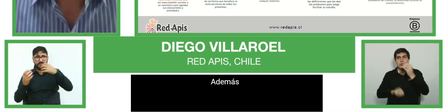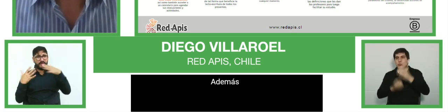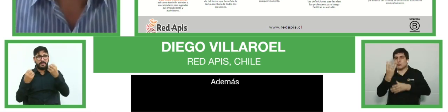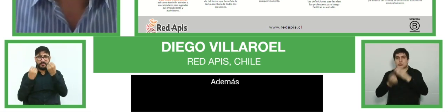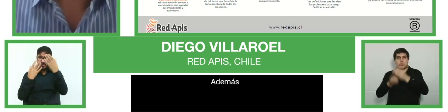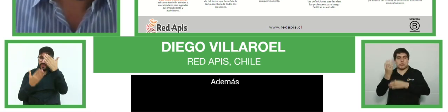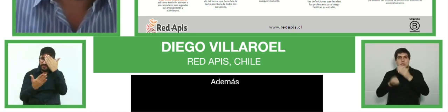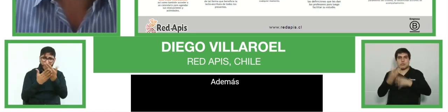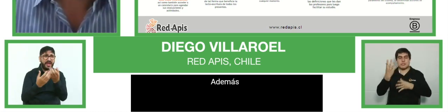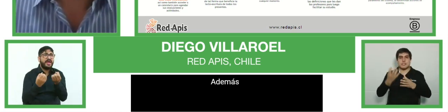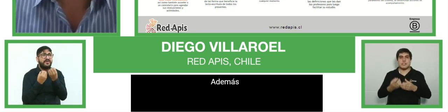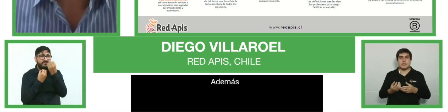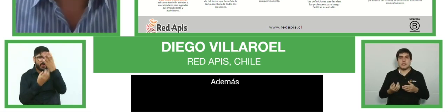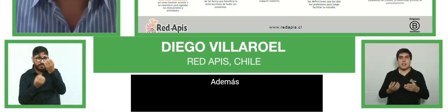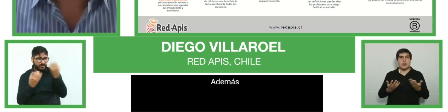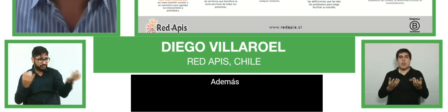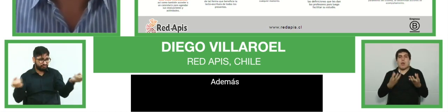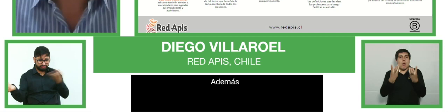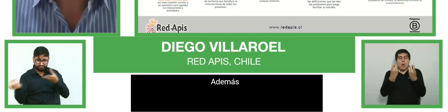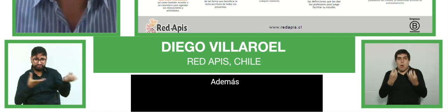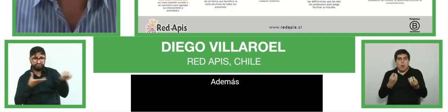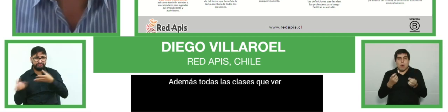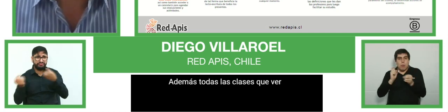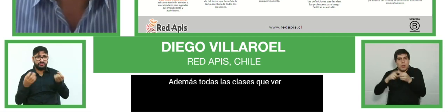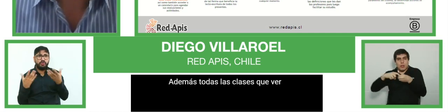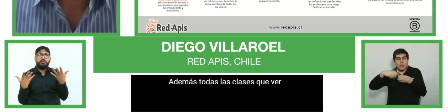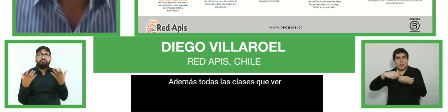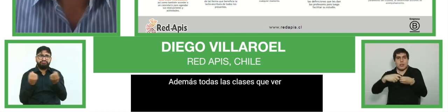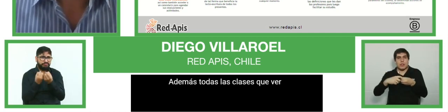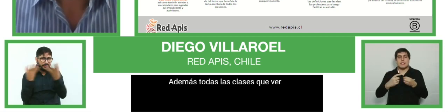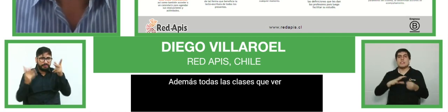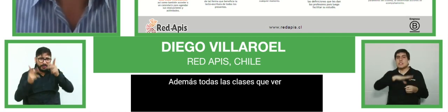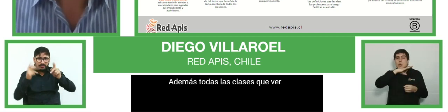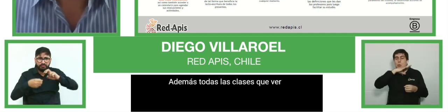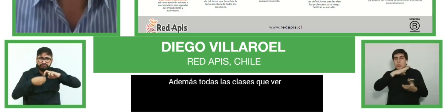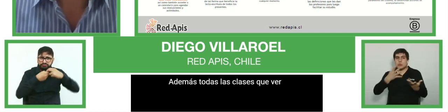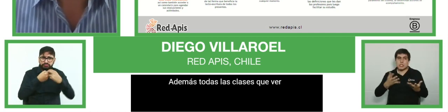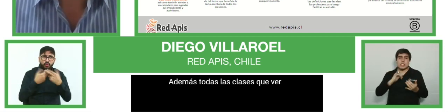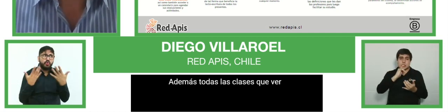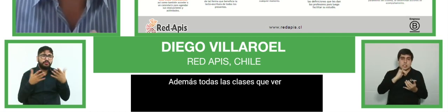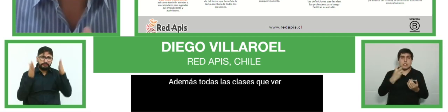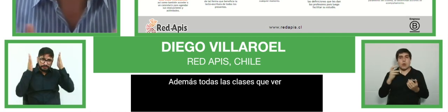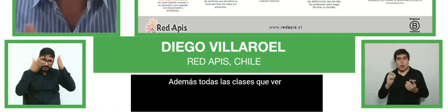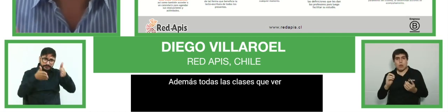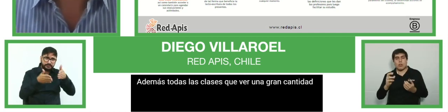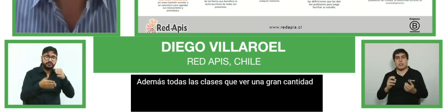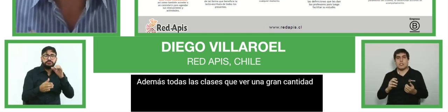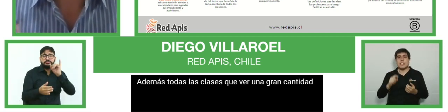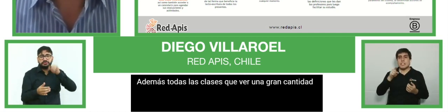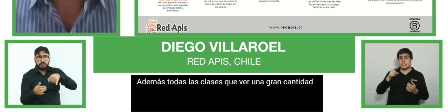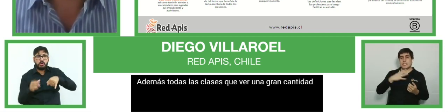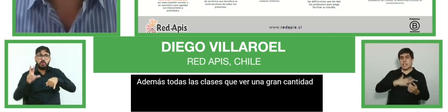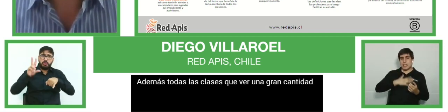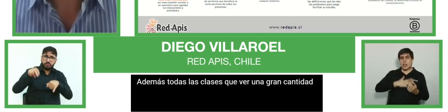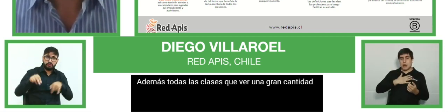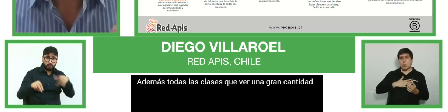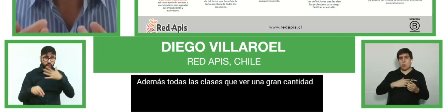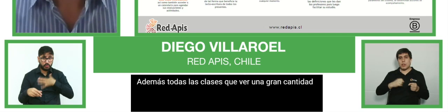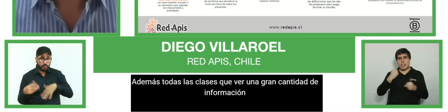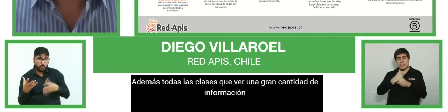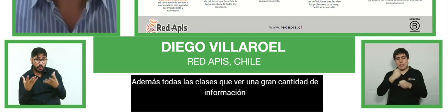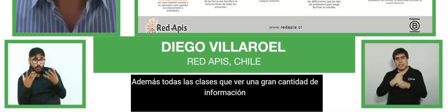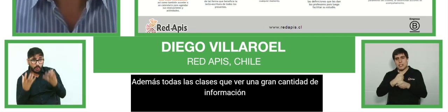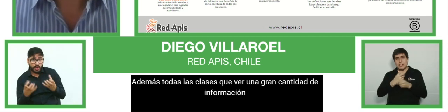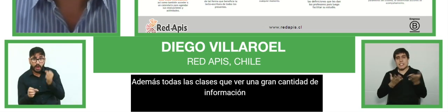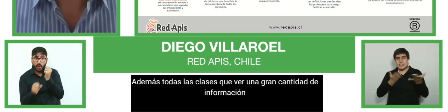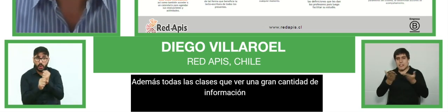How long they have been connected, if they are using or not the platform, if we need to do some adjustments, and we share this with the